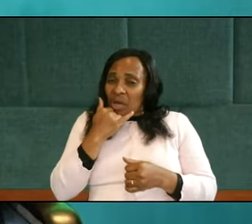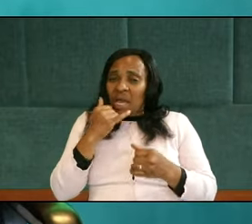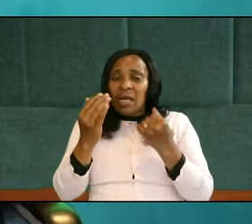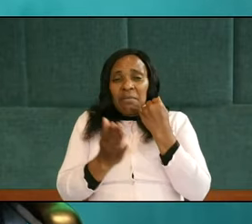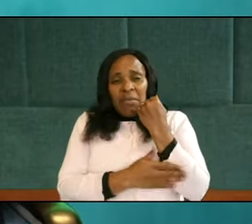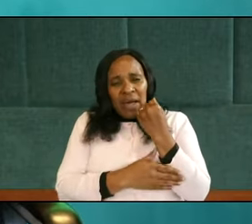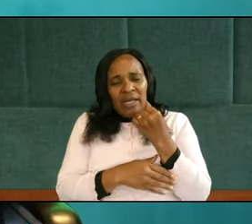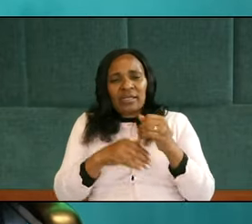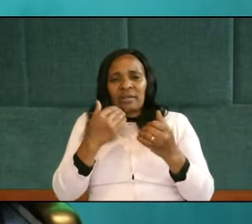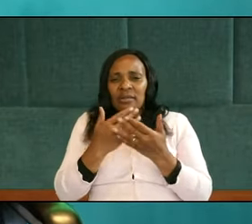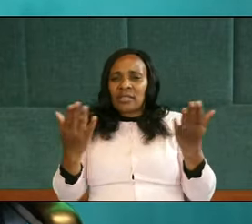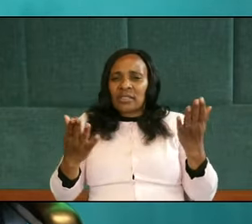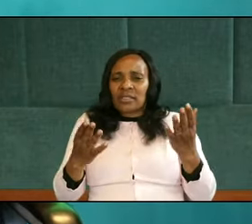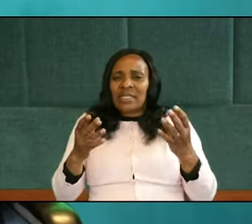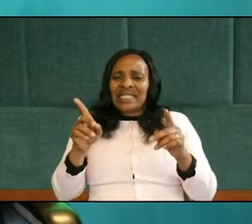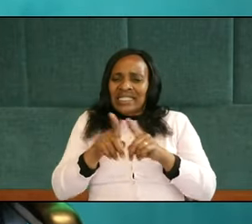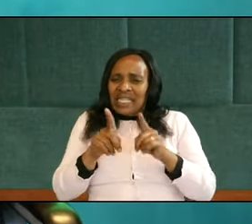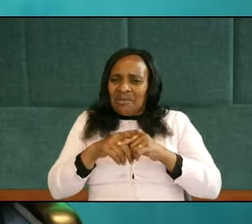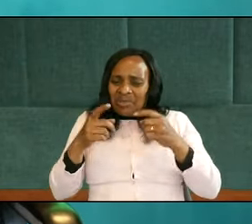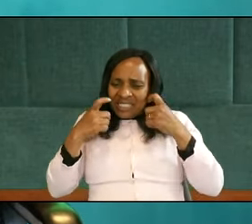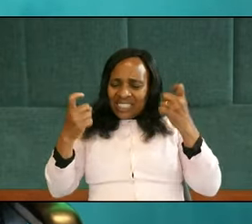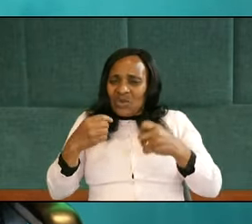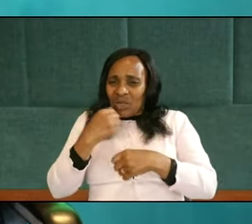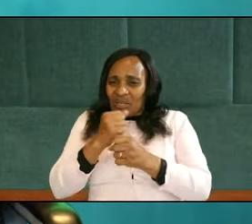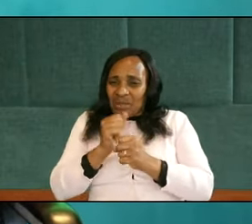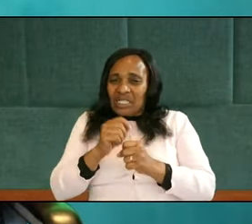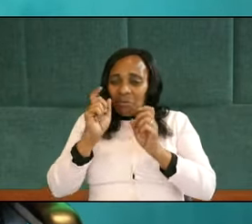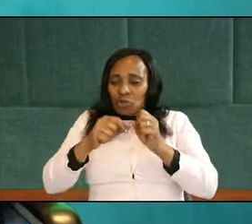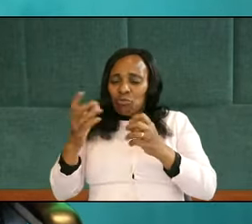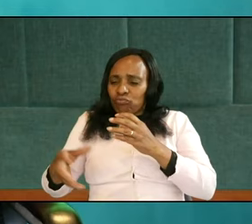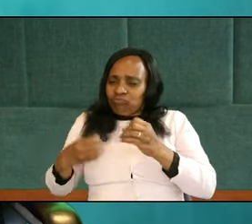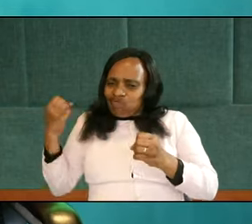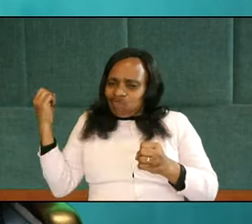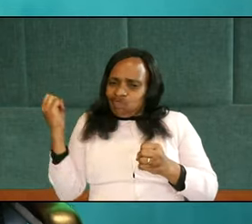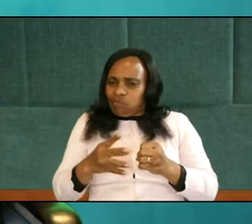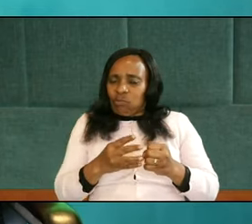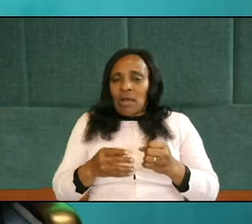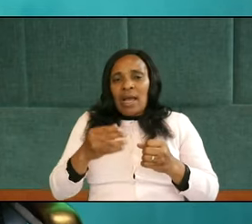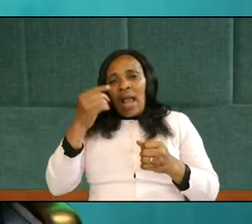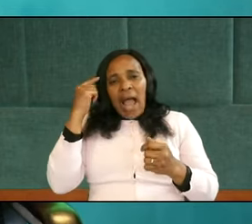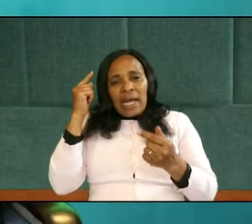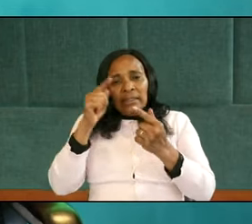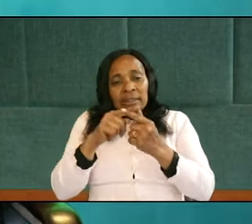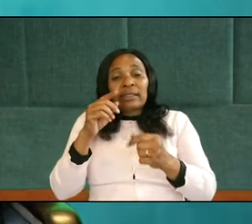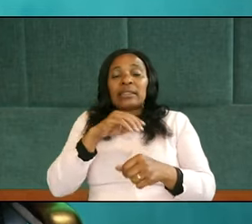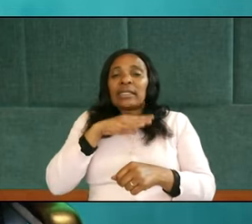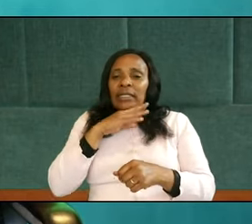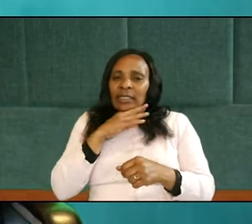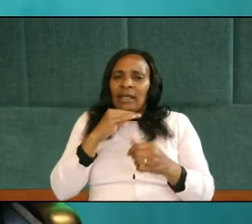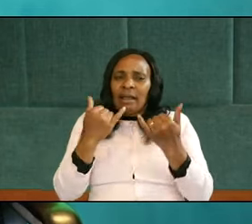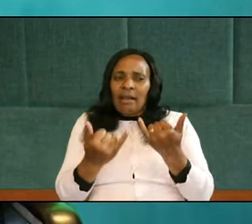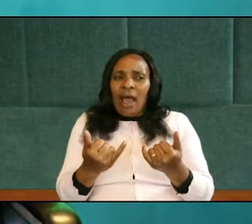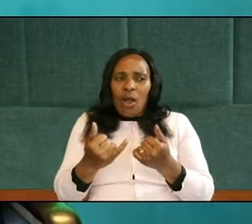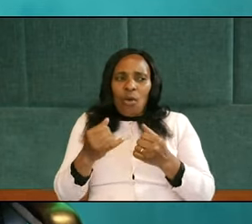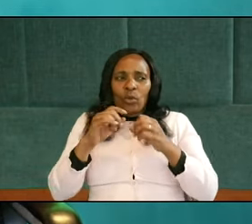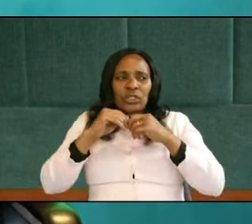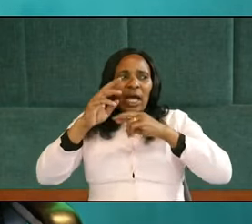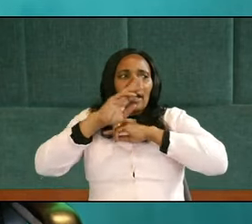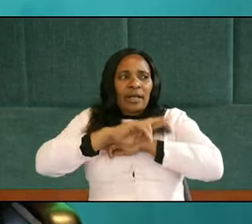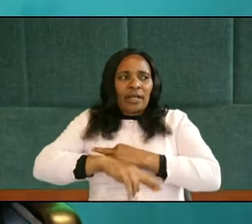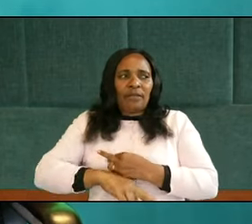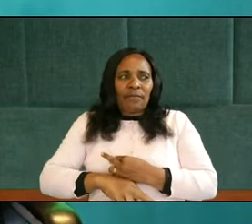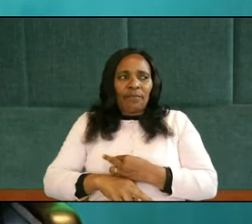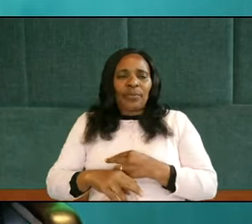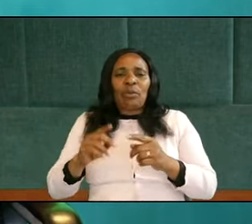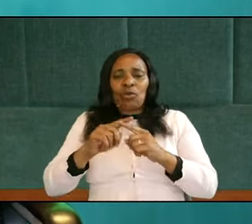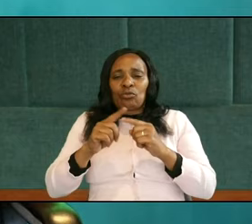that when such a sin was committed, you had to be stoned to death. Yes. And for him to be pardoned from that, it was a relief to him. Mm-hmm.